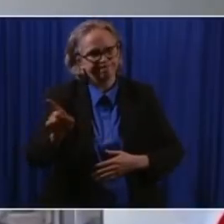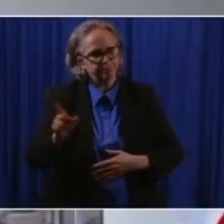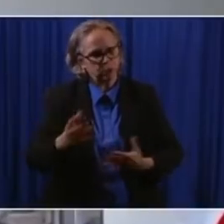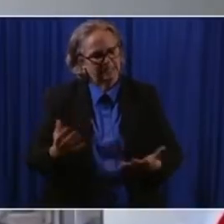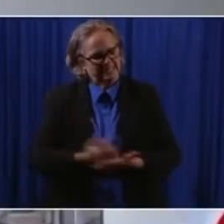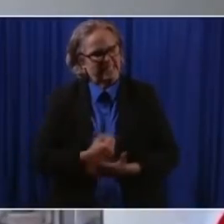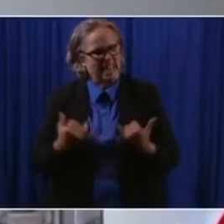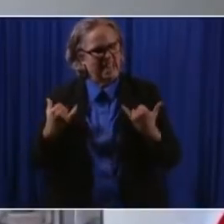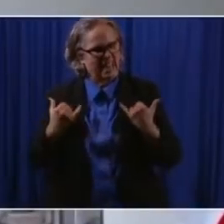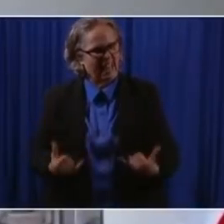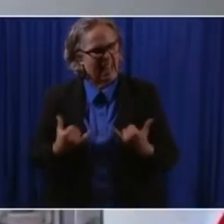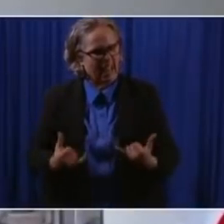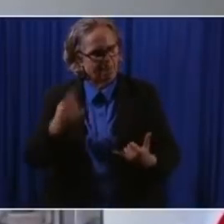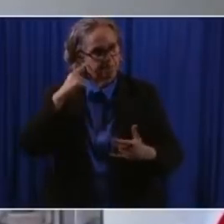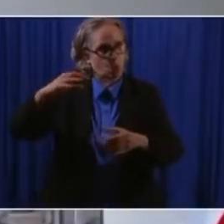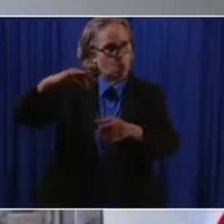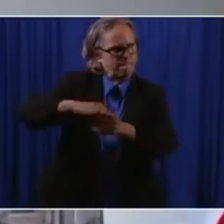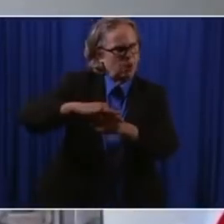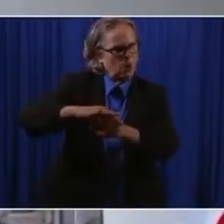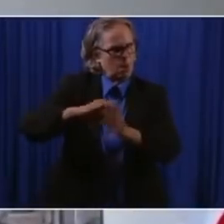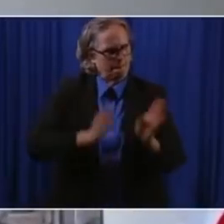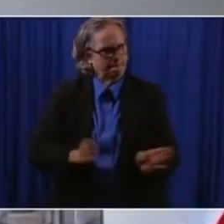get it from the secretary.